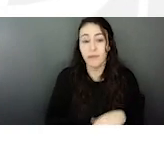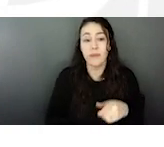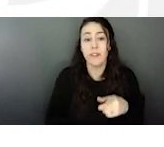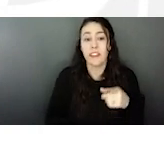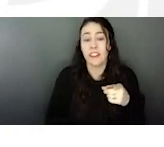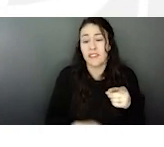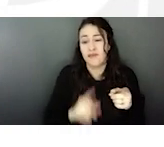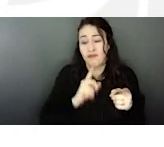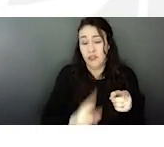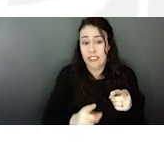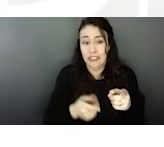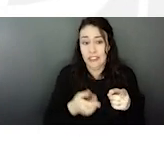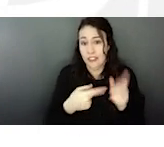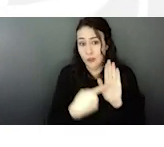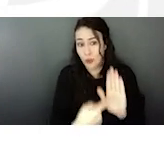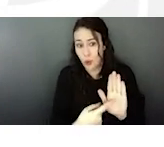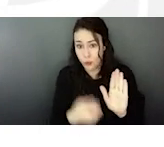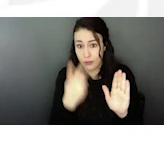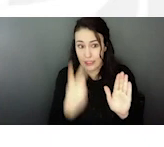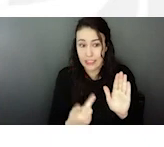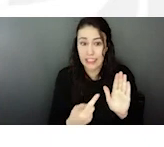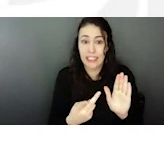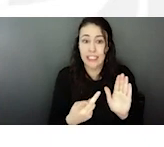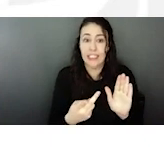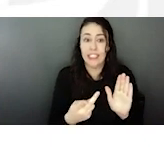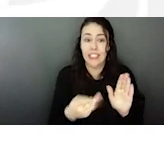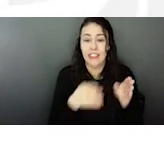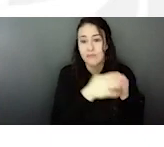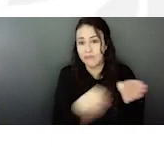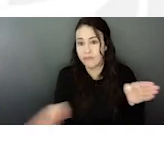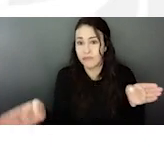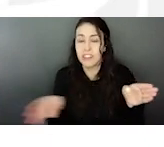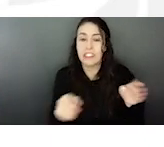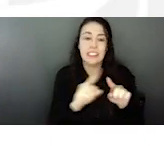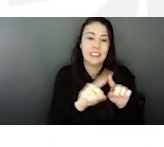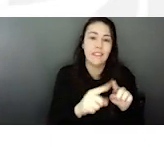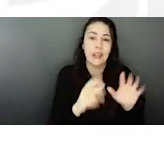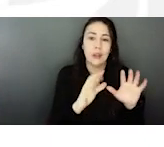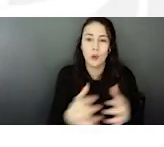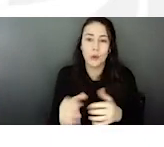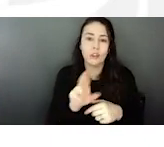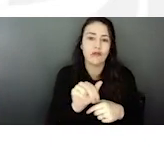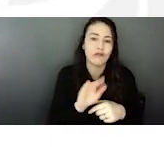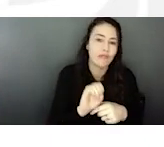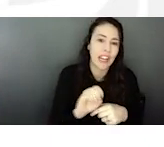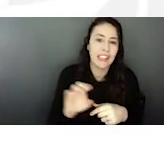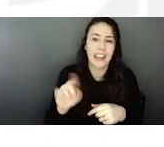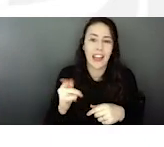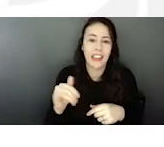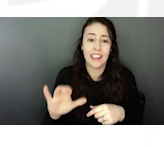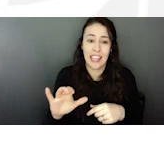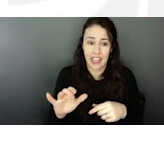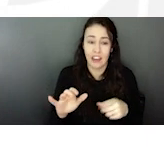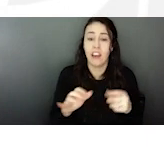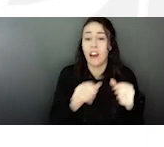majority of our students, and you see here disaggregated across racial ethnic groups, after 3 years did not